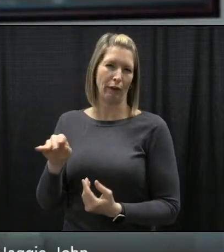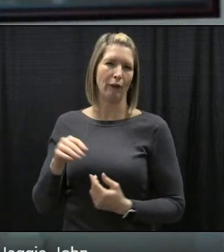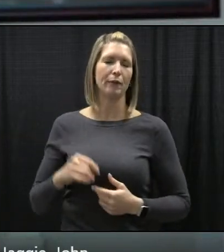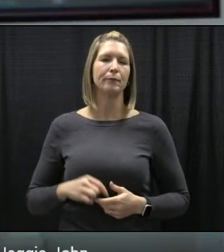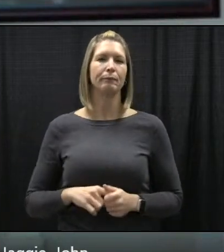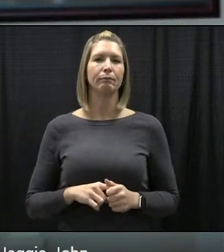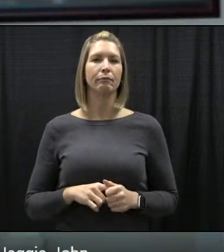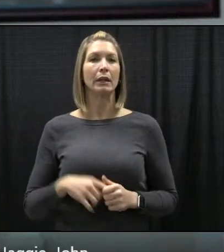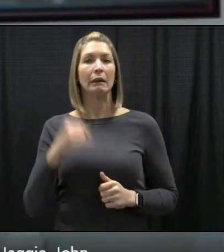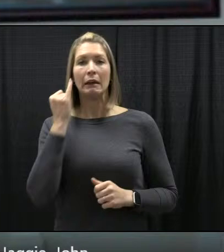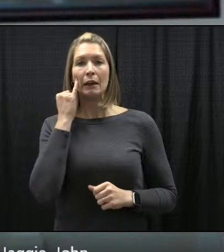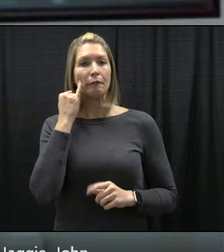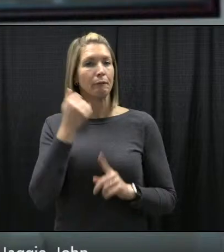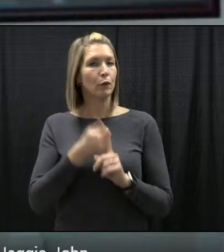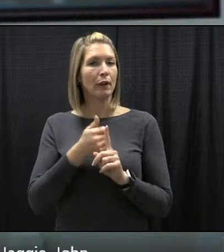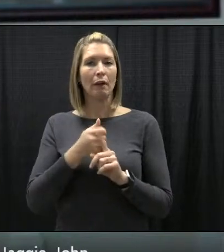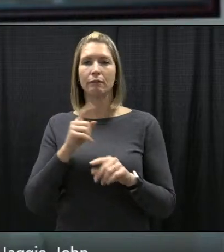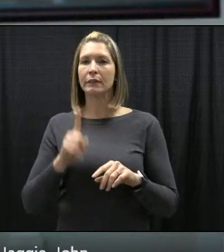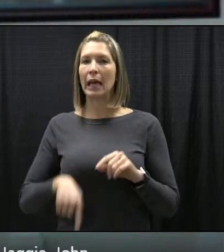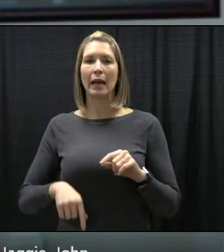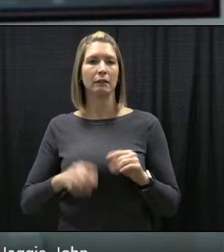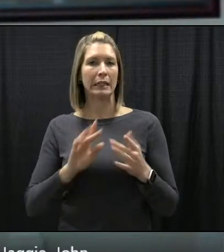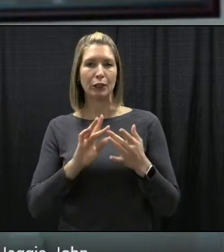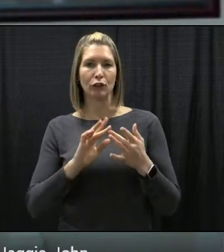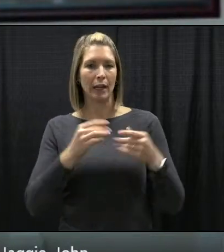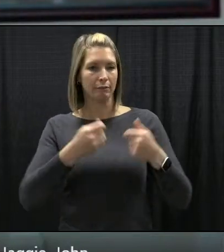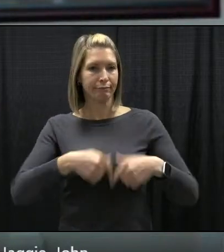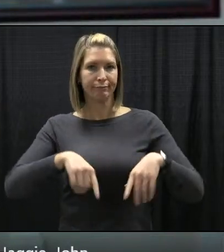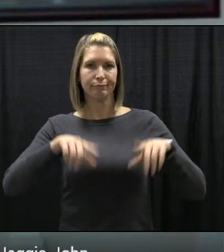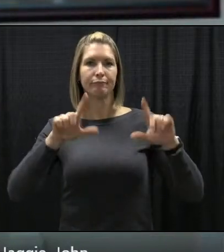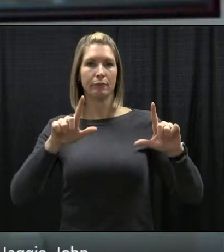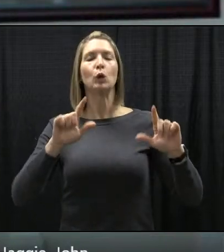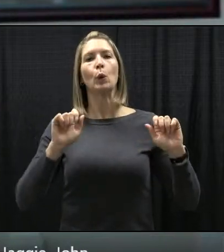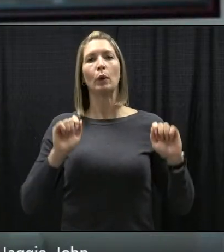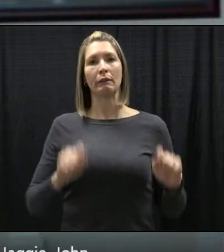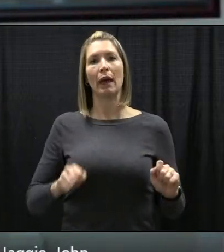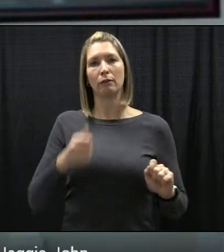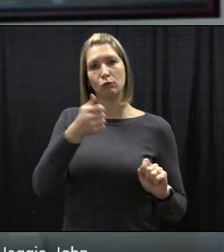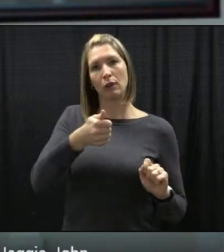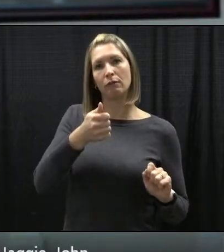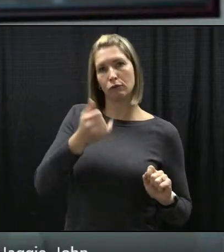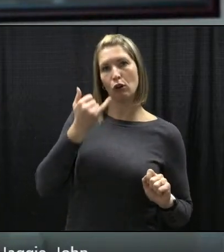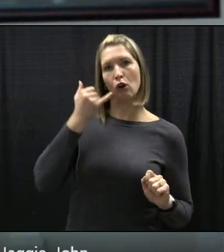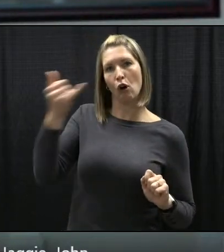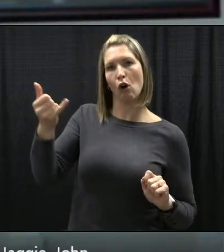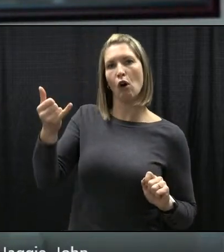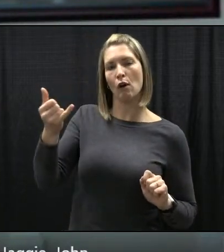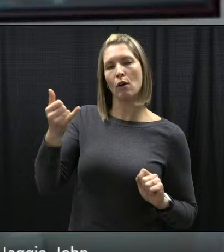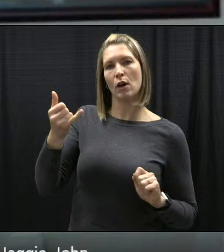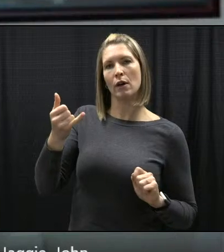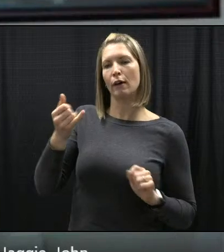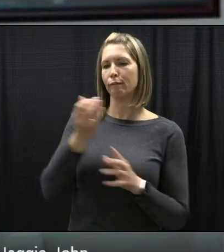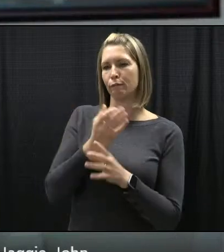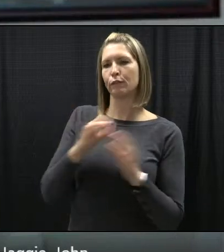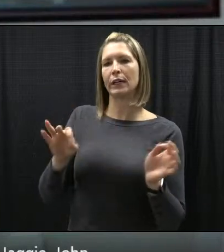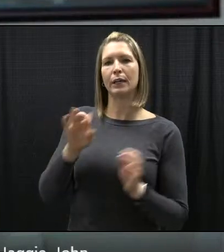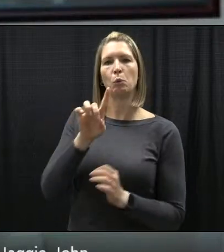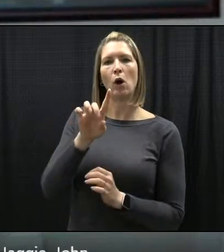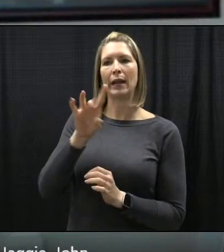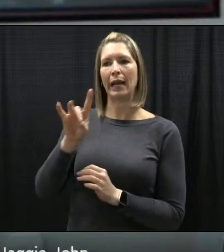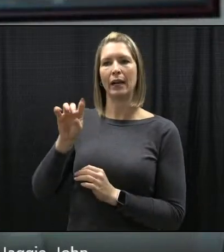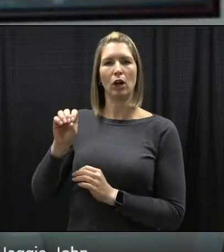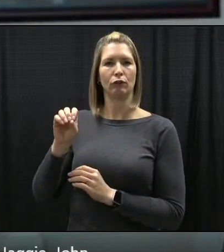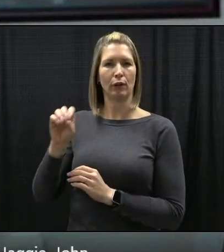access to the internet reliably, there is also a toll-free number, and that will be on our